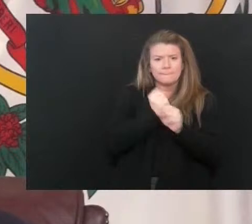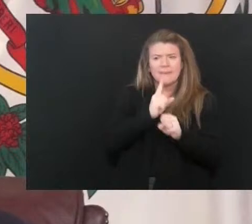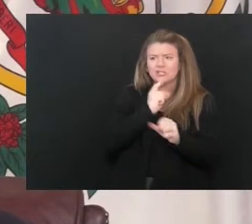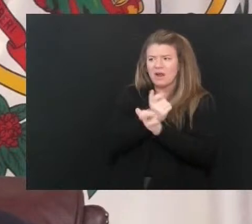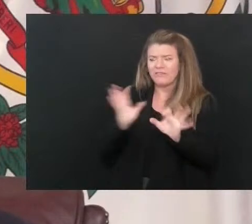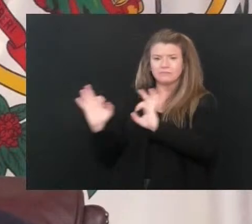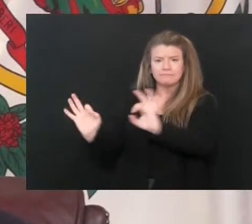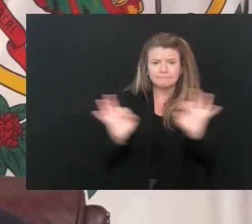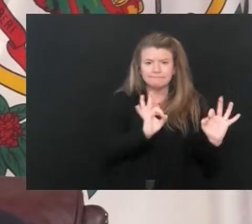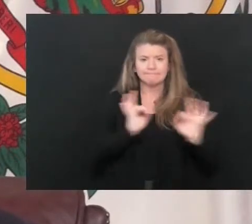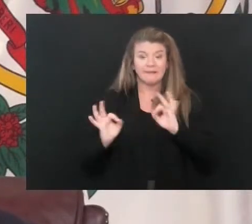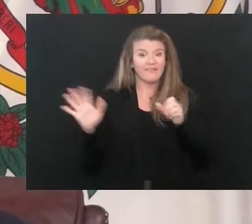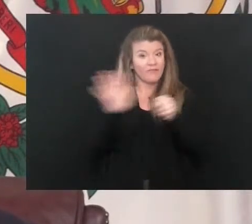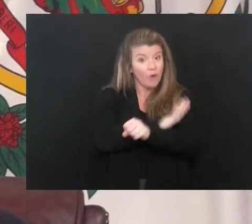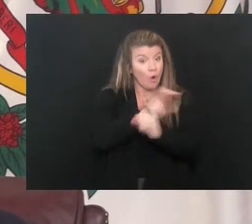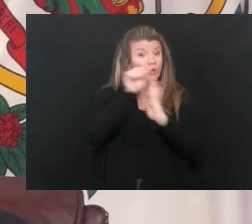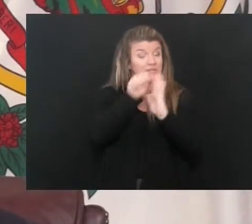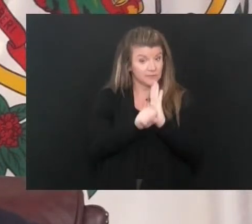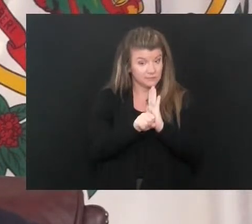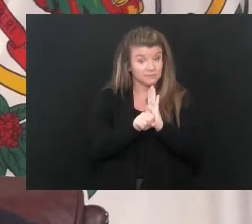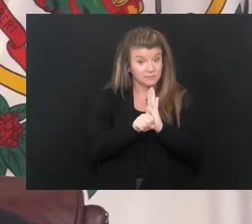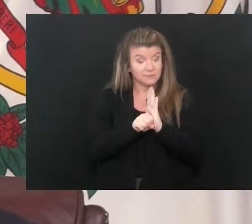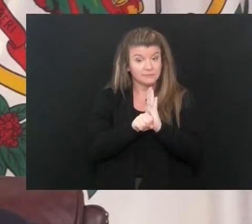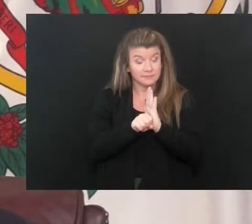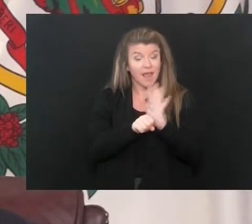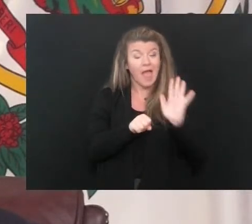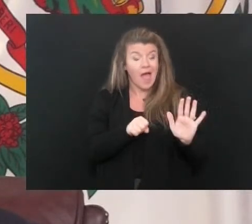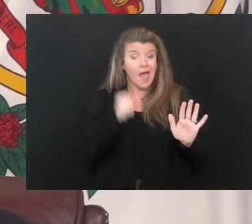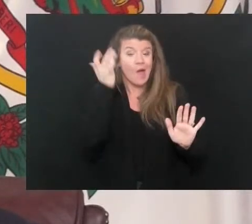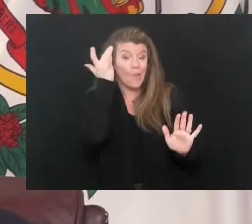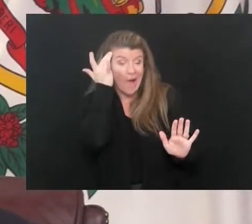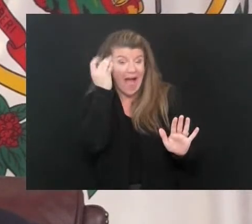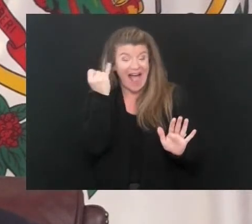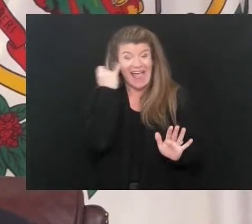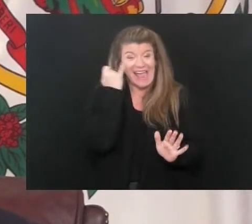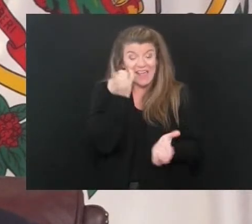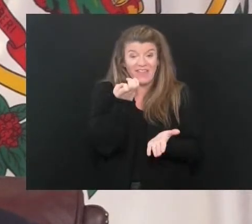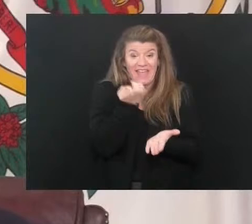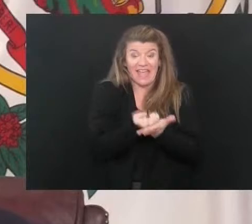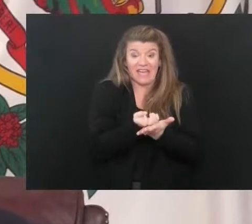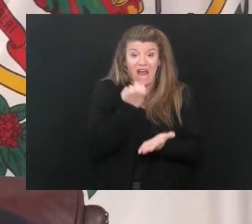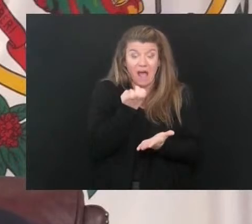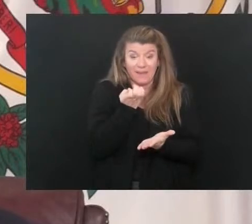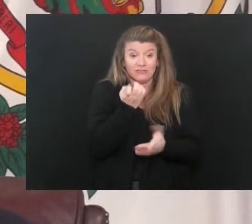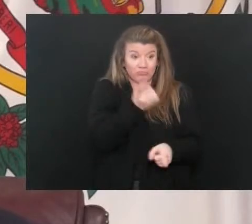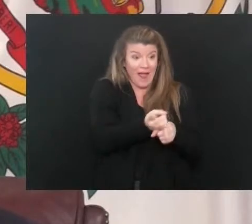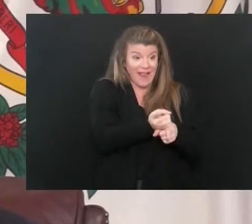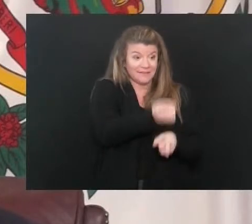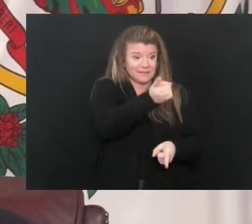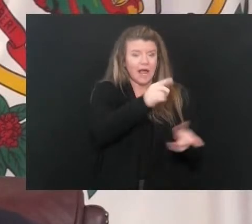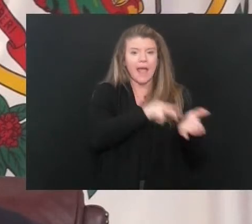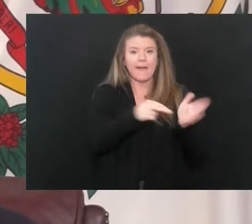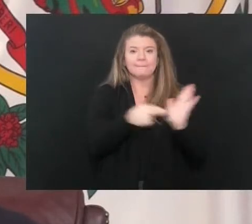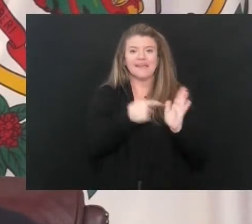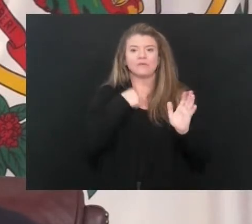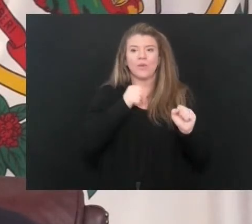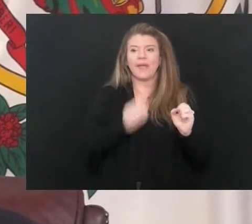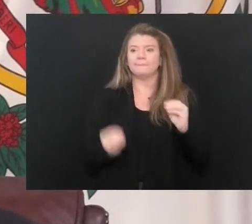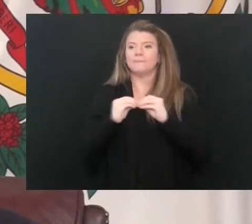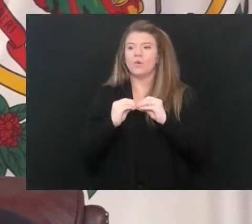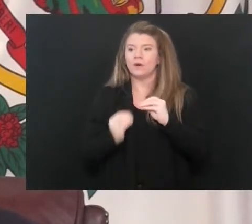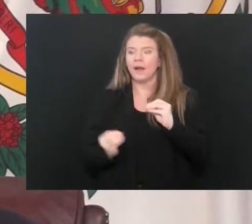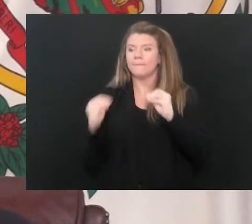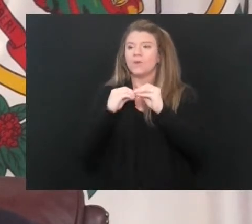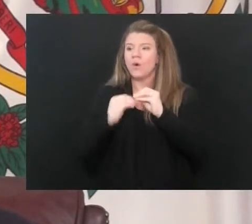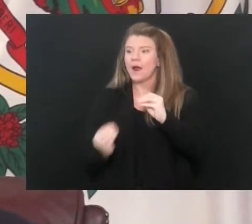of all West Virginia. Because if we get the economics right, we're able to do more and more and more for